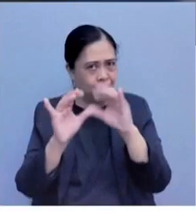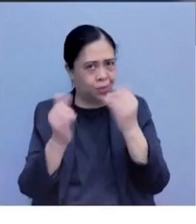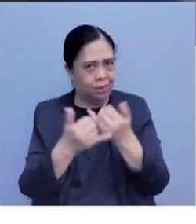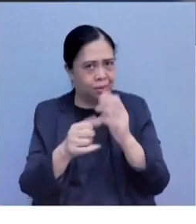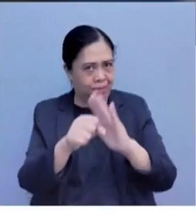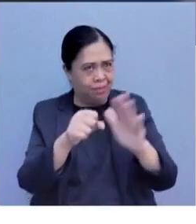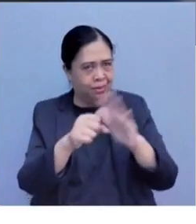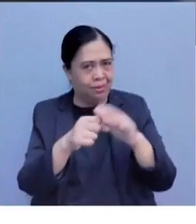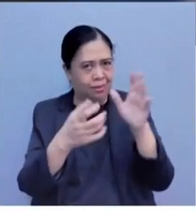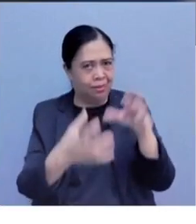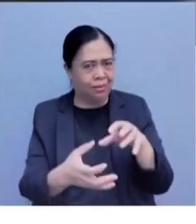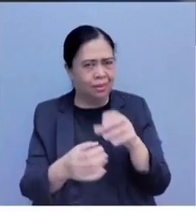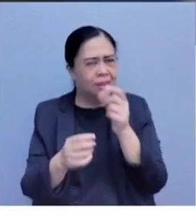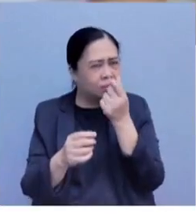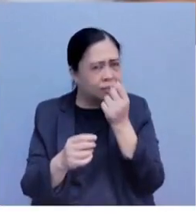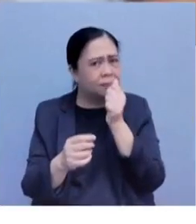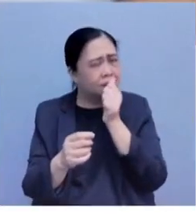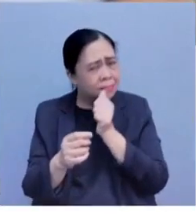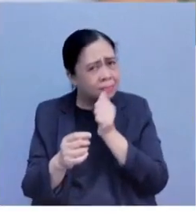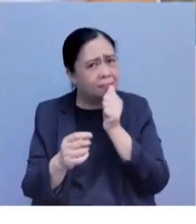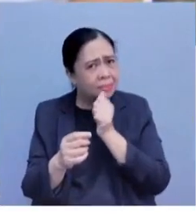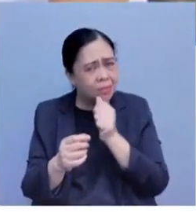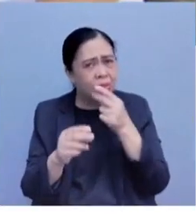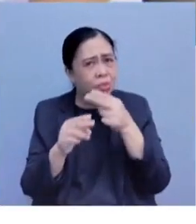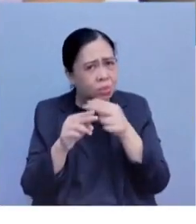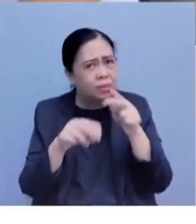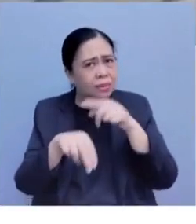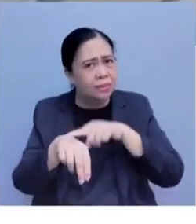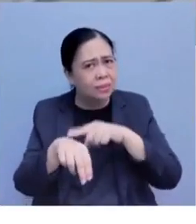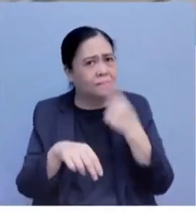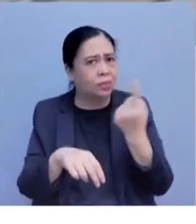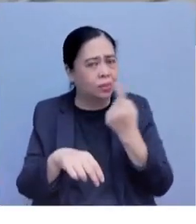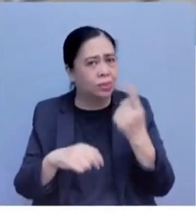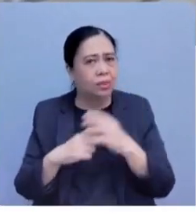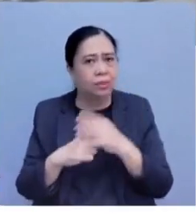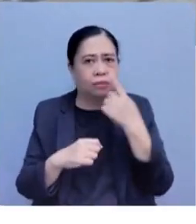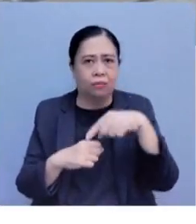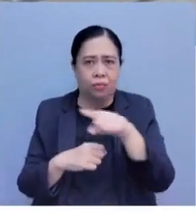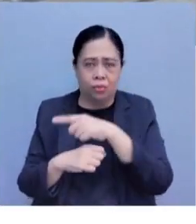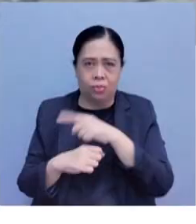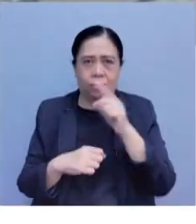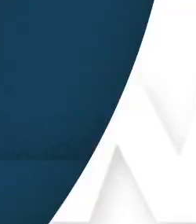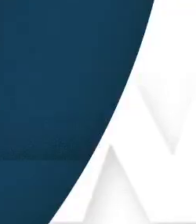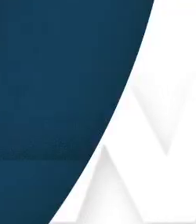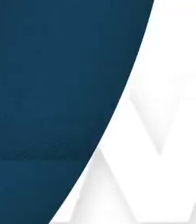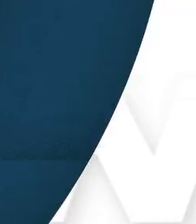natin. It's a small sacrifice or a short-term sacrifice for our oil companies.